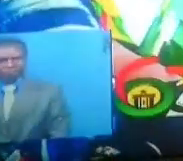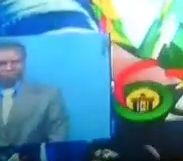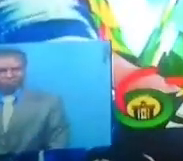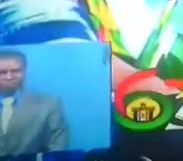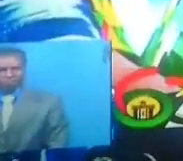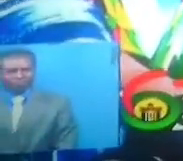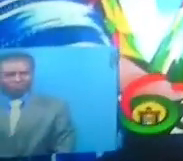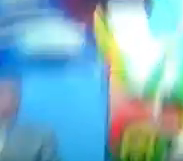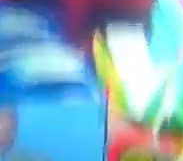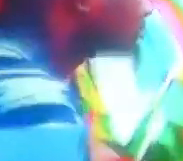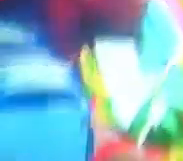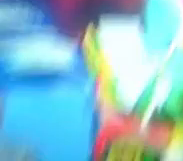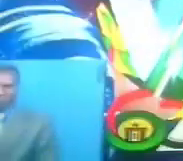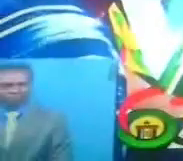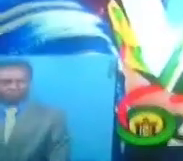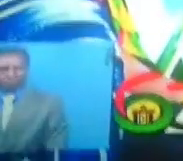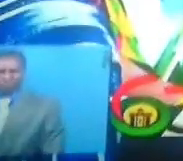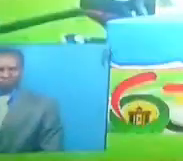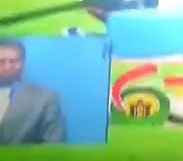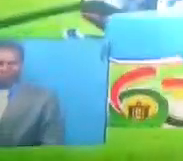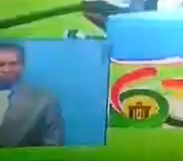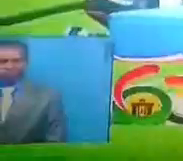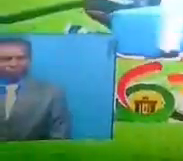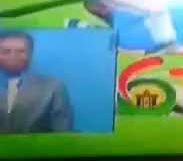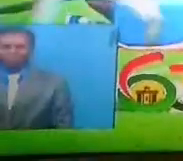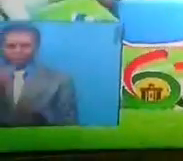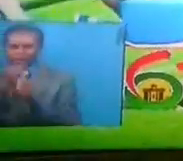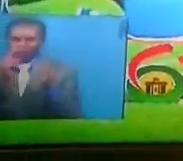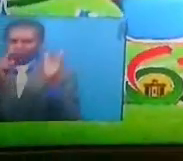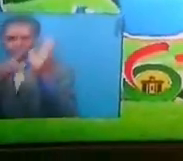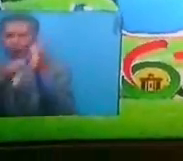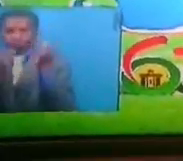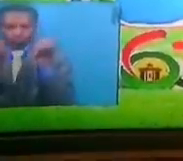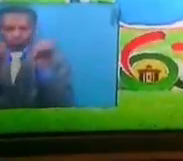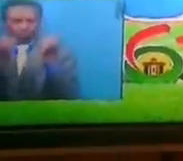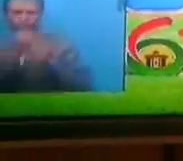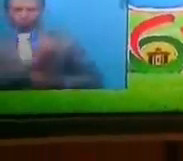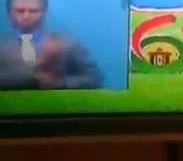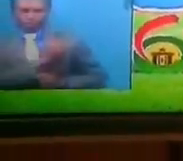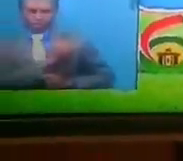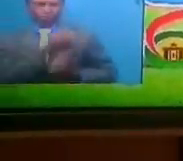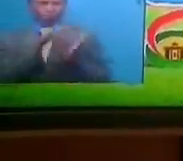And this is just an indication of how critically big the men